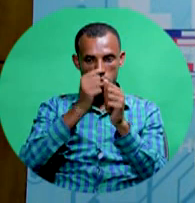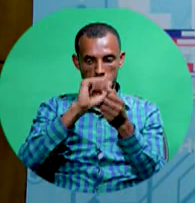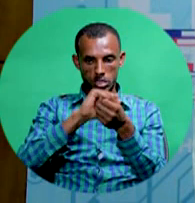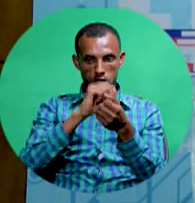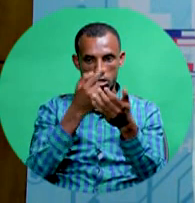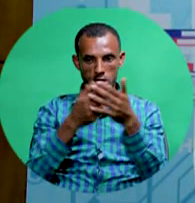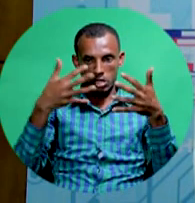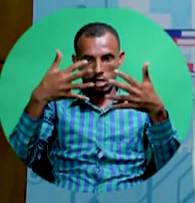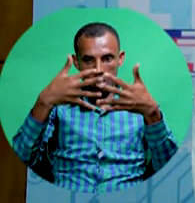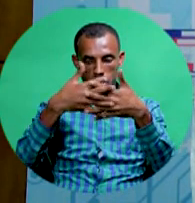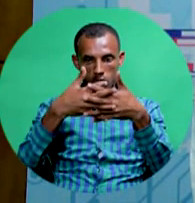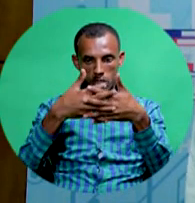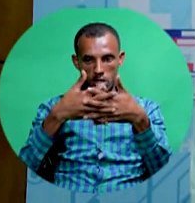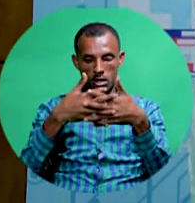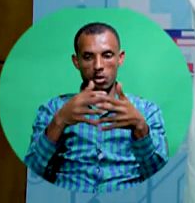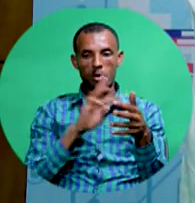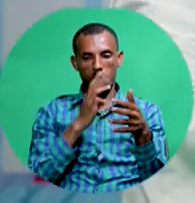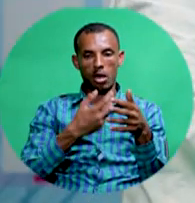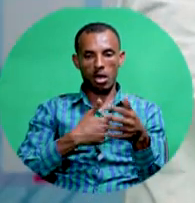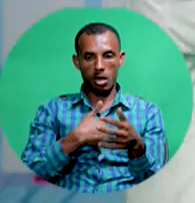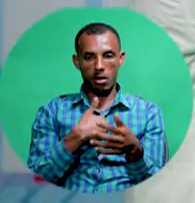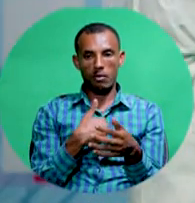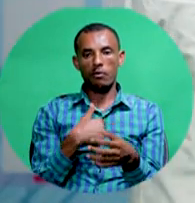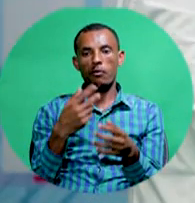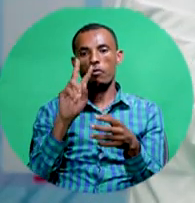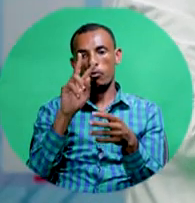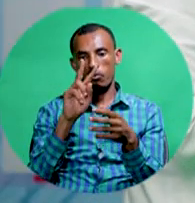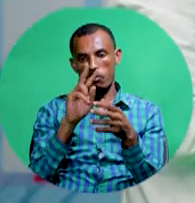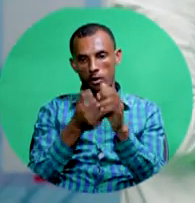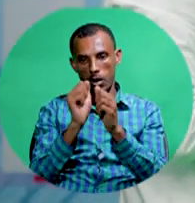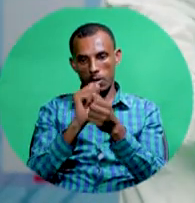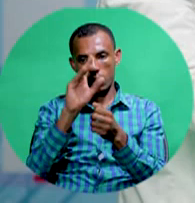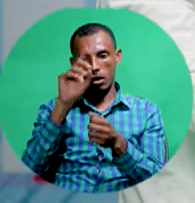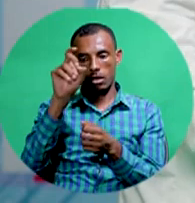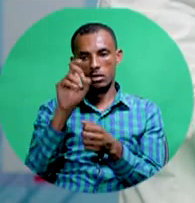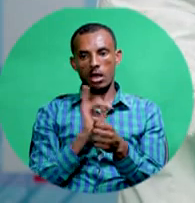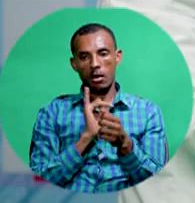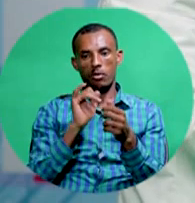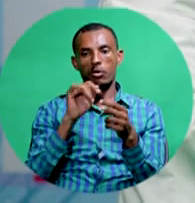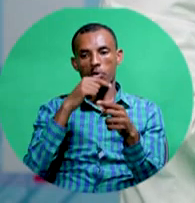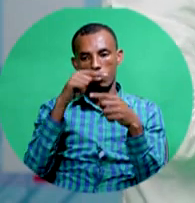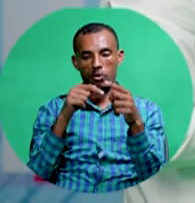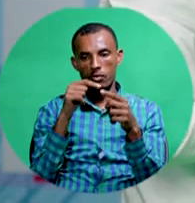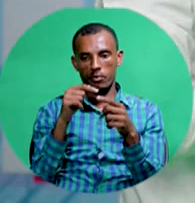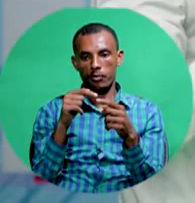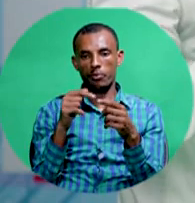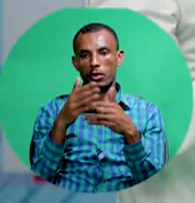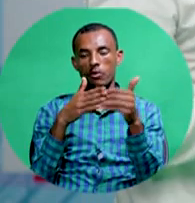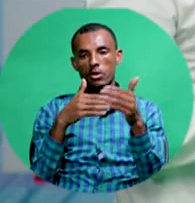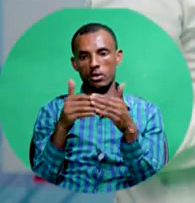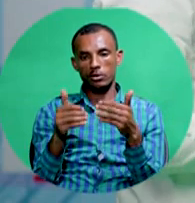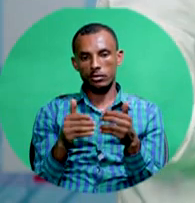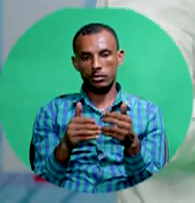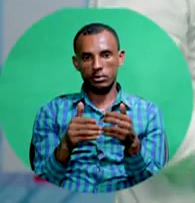we are integrating e raised to u, but we have the variable dx, integration variable dx. So I have to convert to the variable integration to